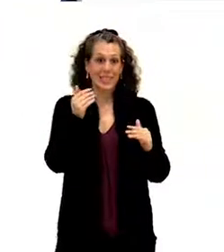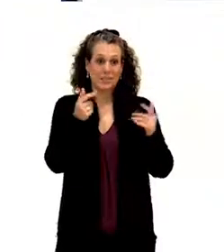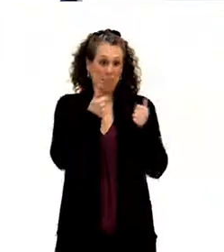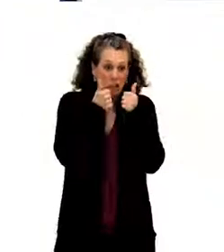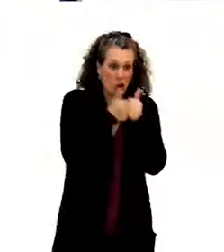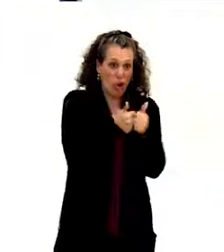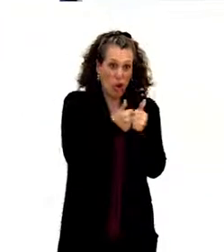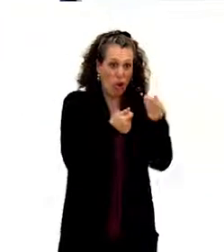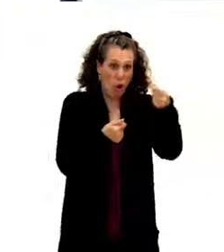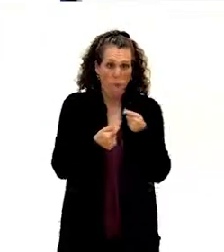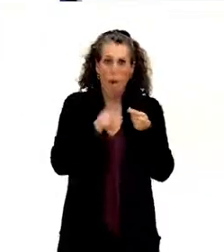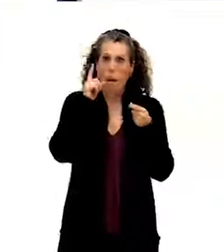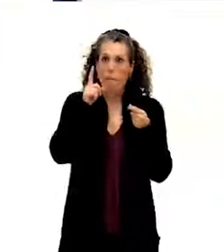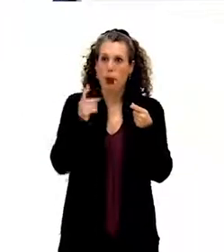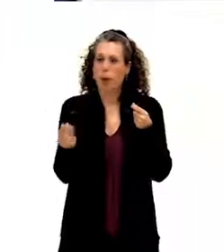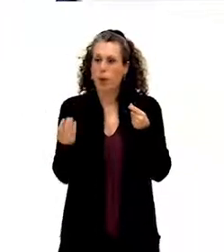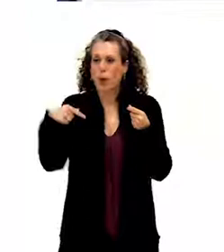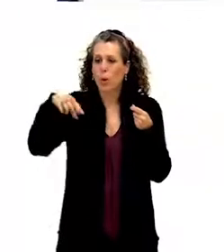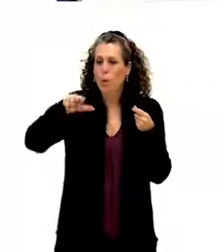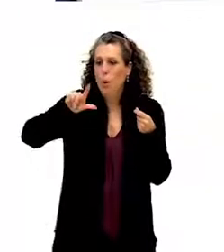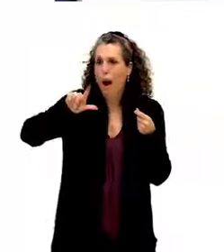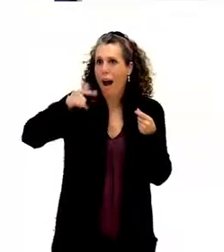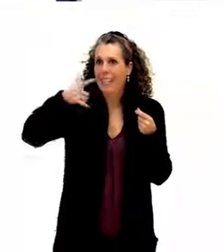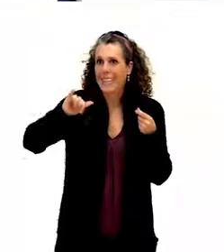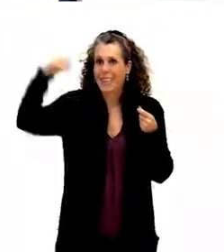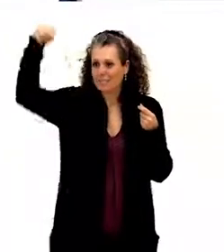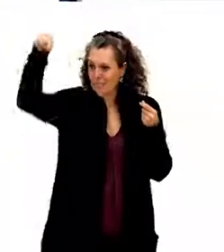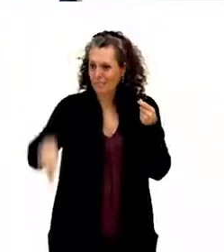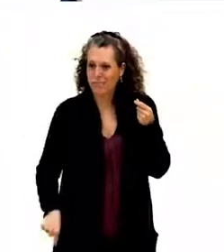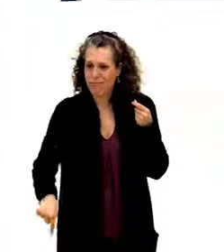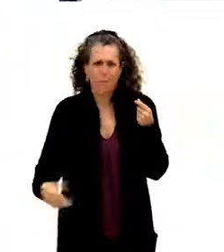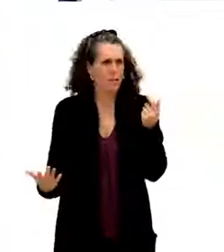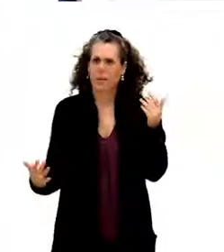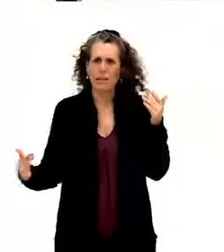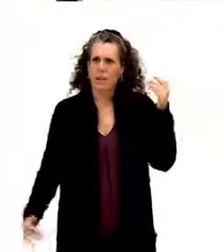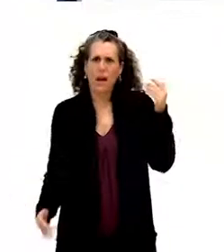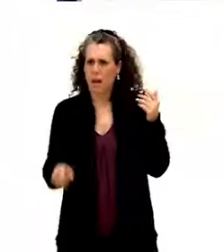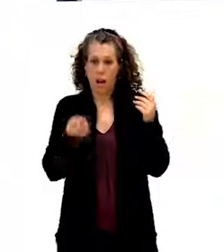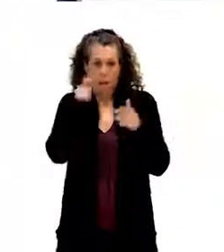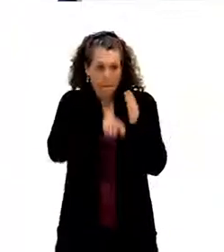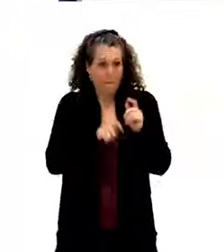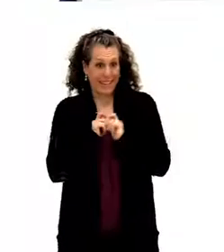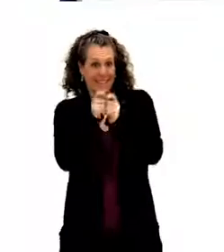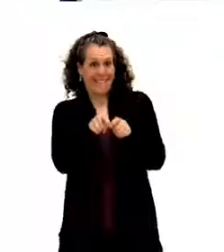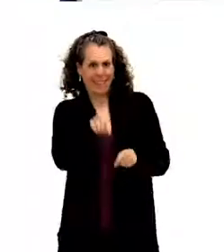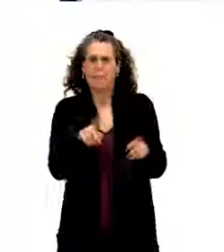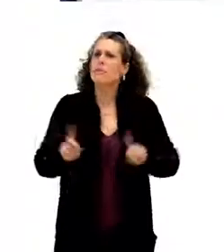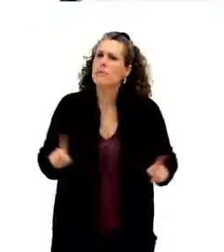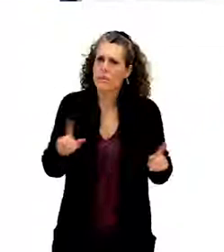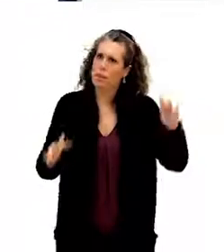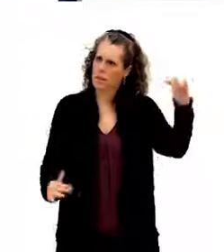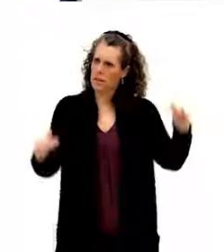to accept. But the best quality price ratio, it's something between, that